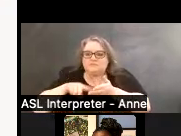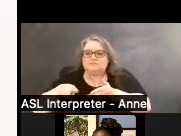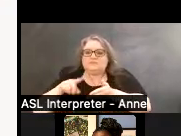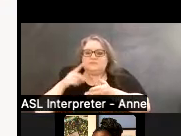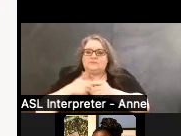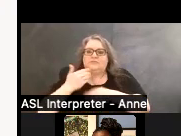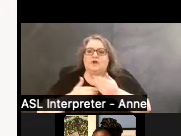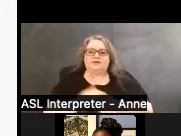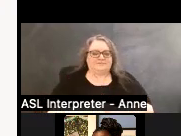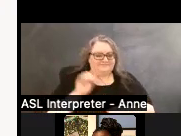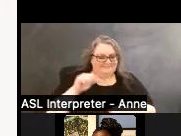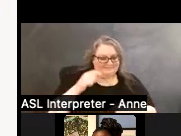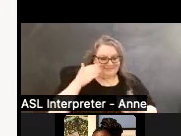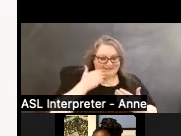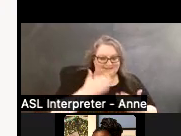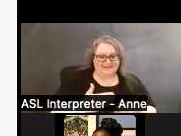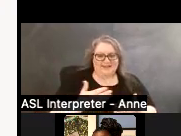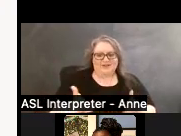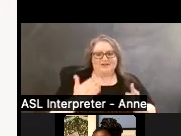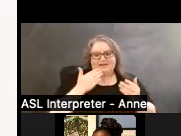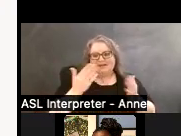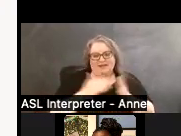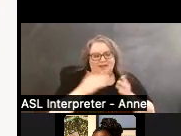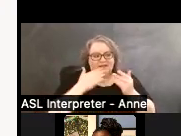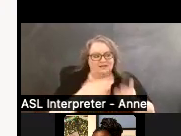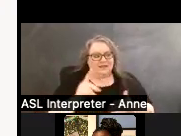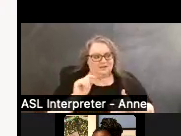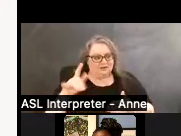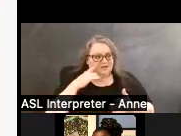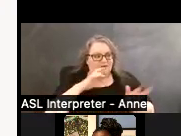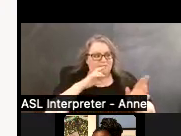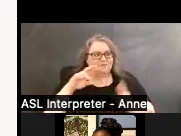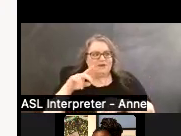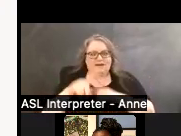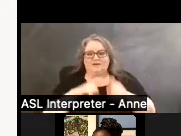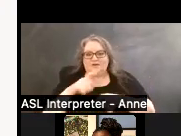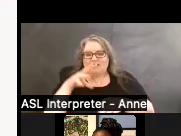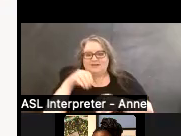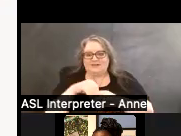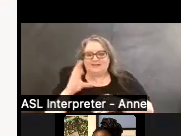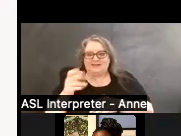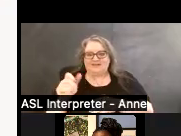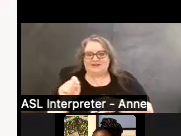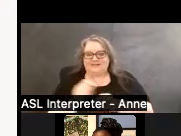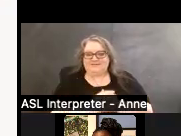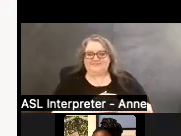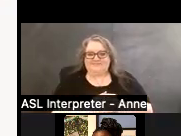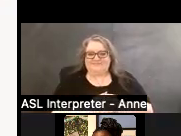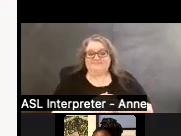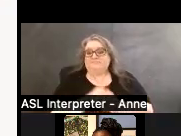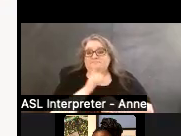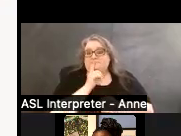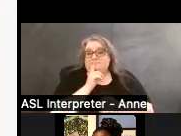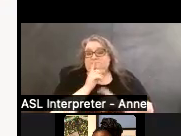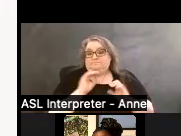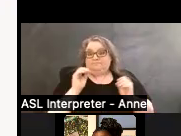Thanks, Brittany. This is Fumi again, and many thanks to TL for responding to these questions in the chat. And I have nothing to